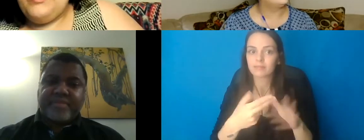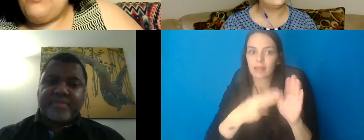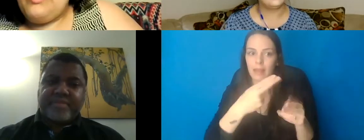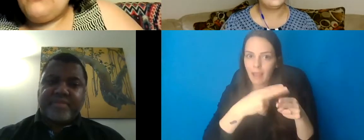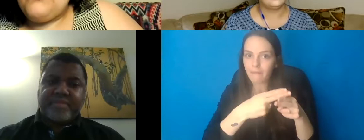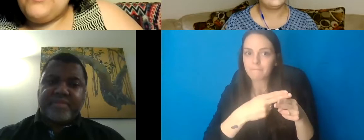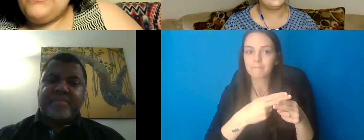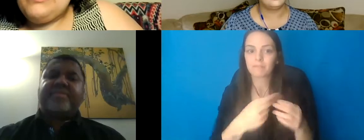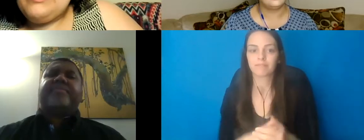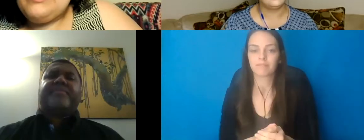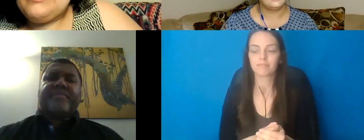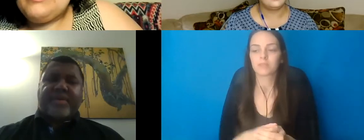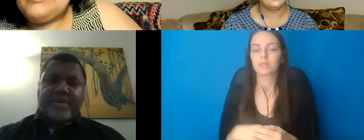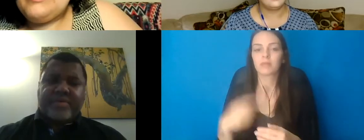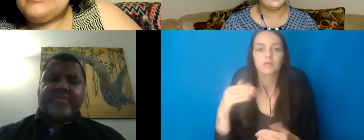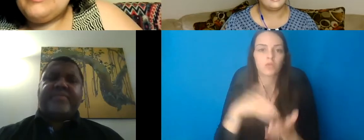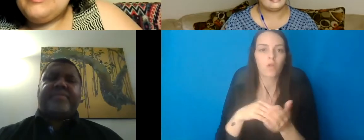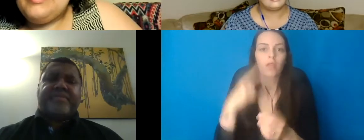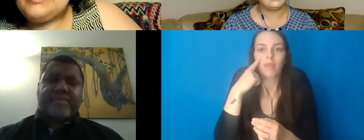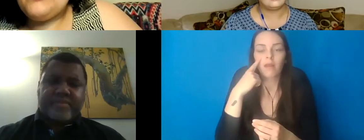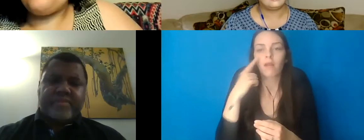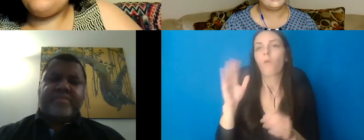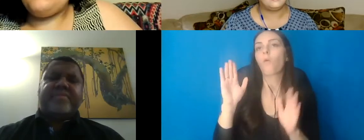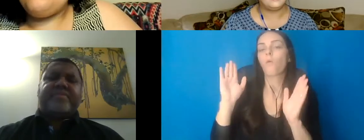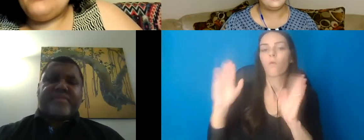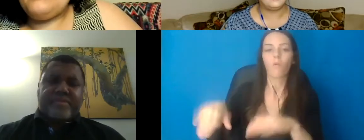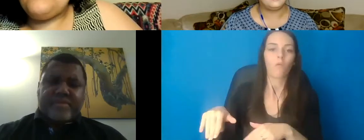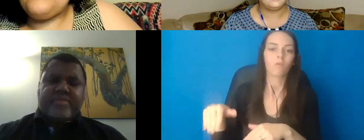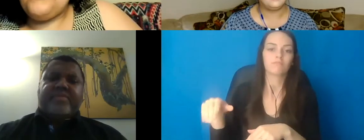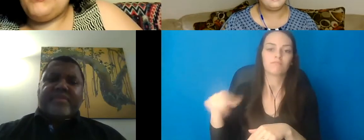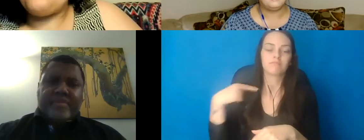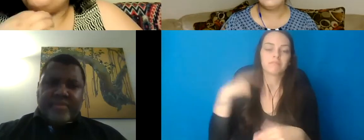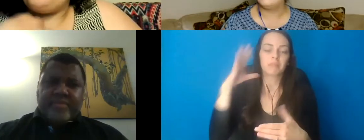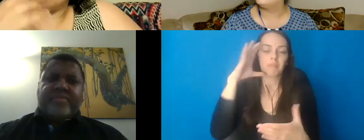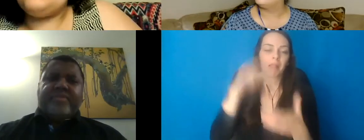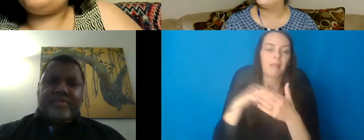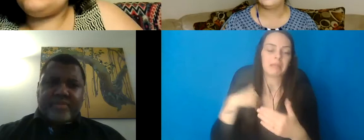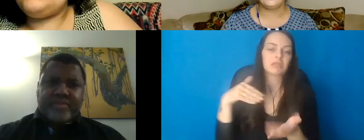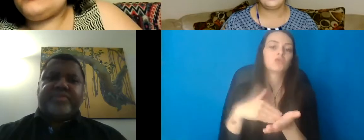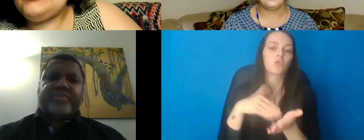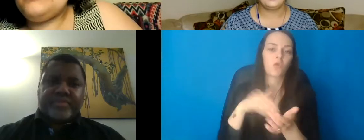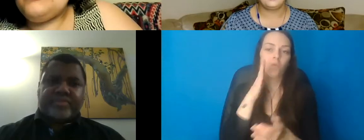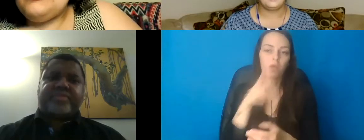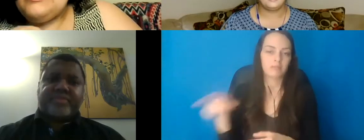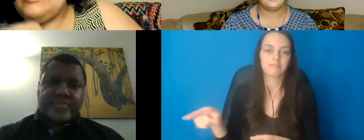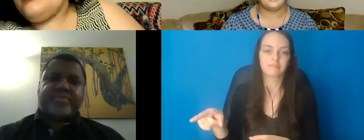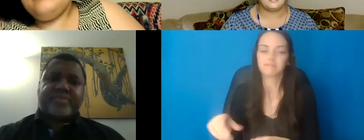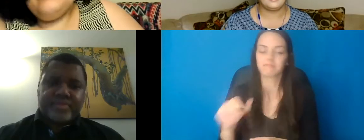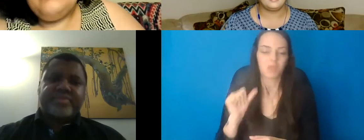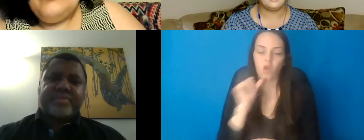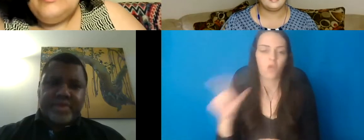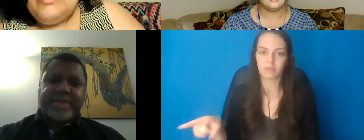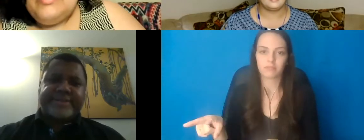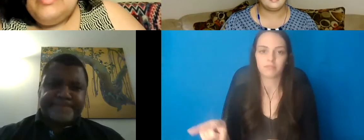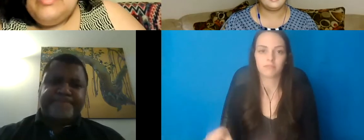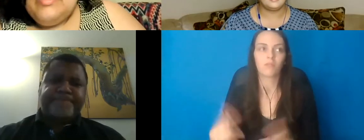me and walk out of the room. It's like, great, thank you for the reminder on why I don't trust your system.